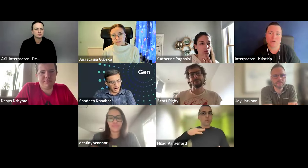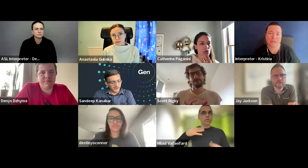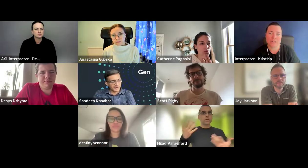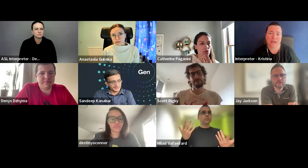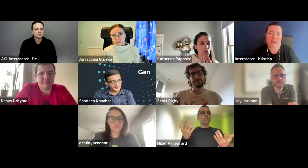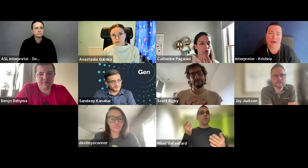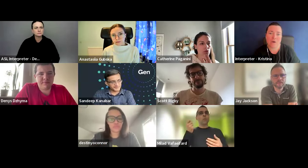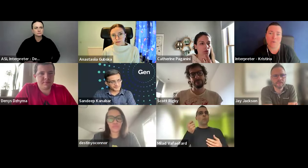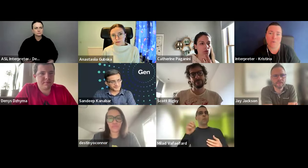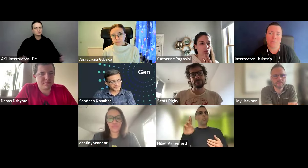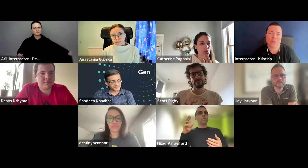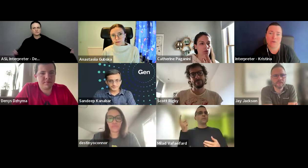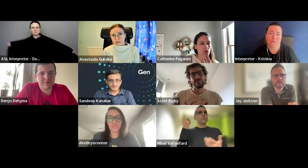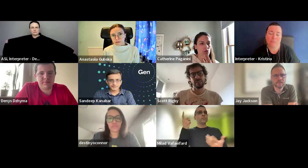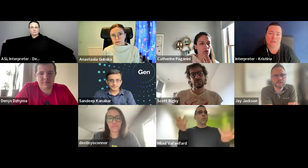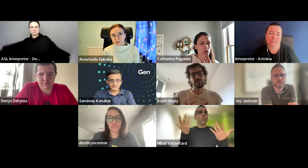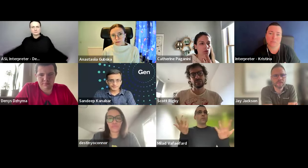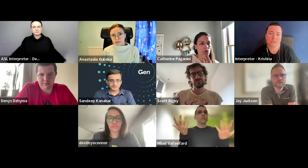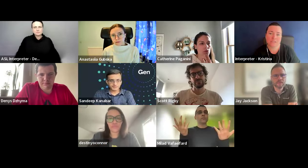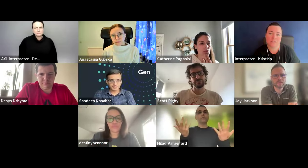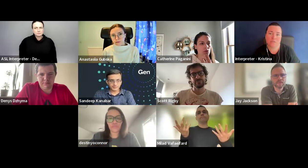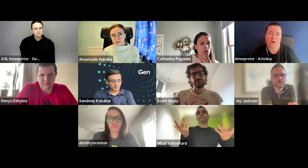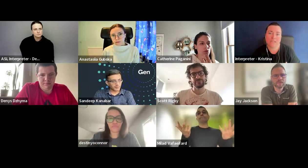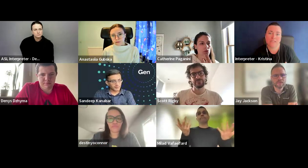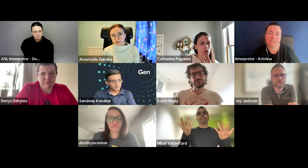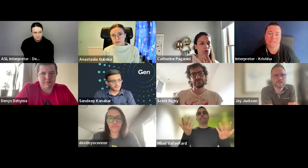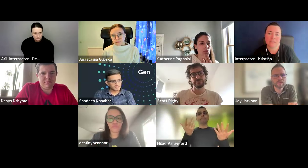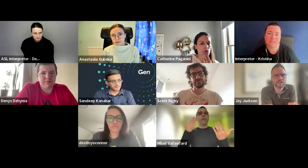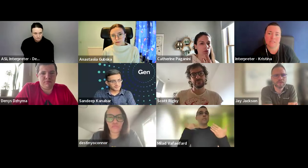I'm wondering how the process works. Is it